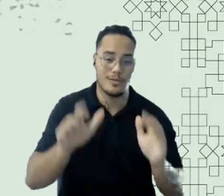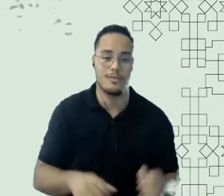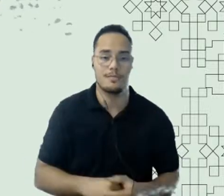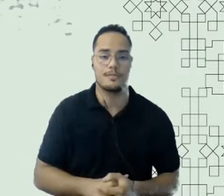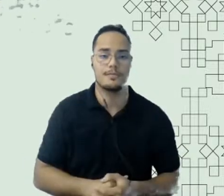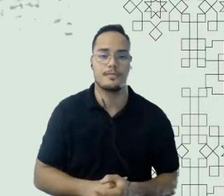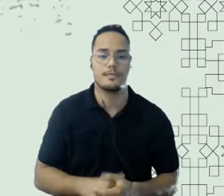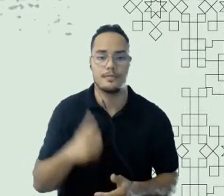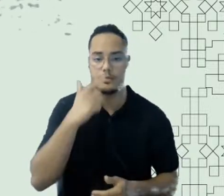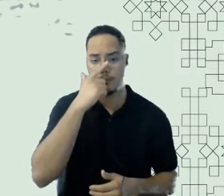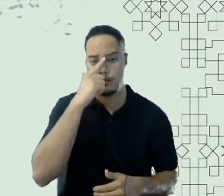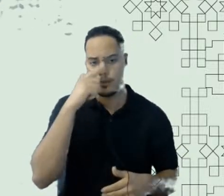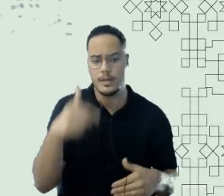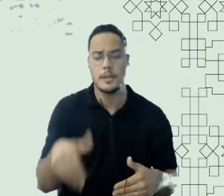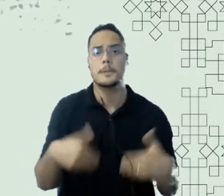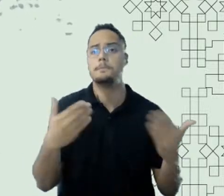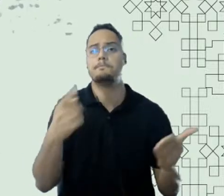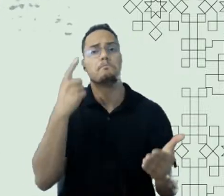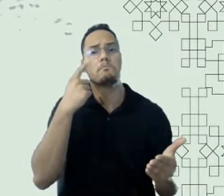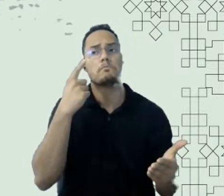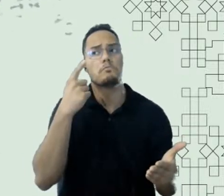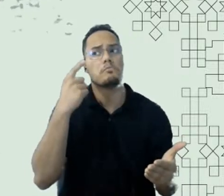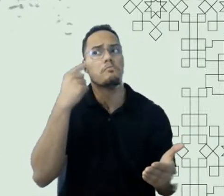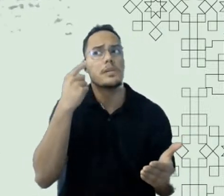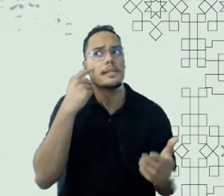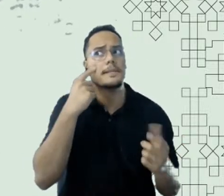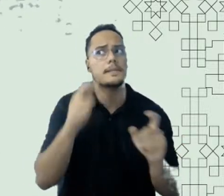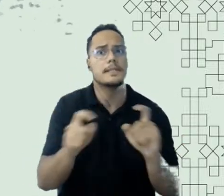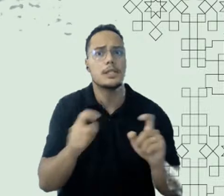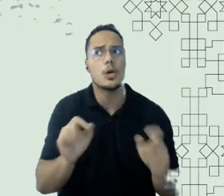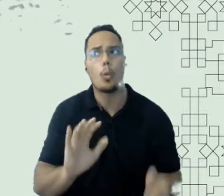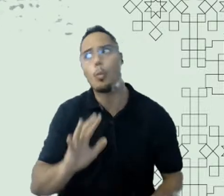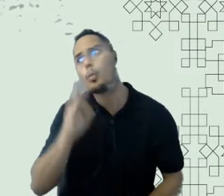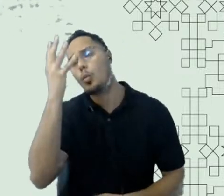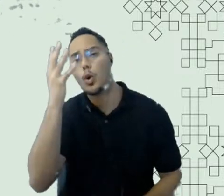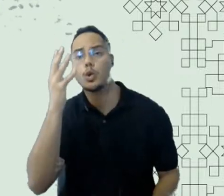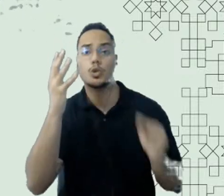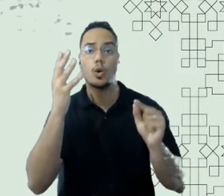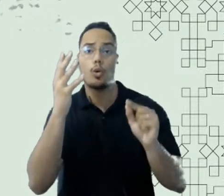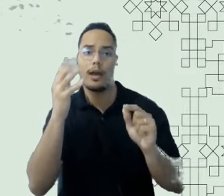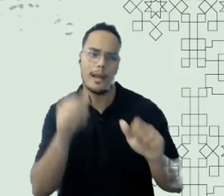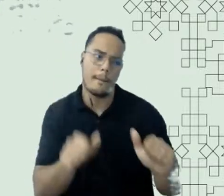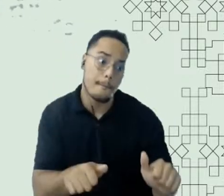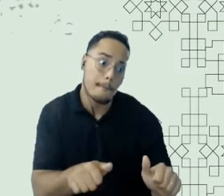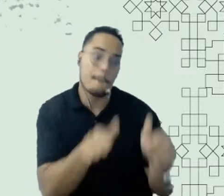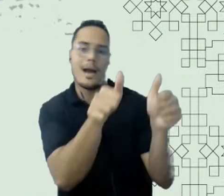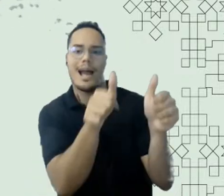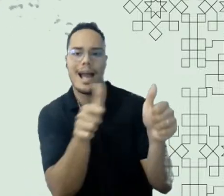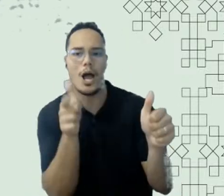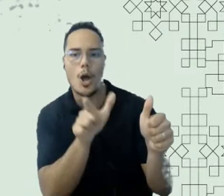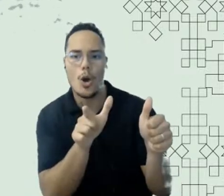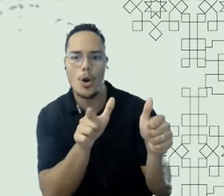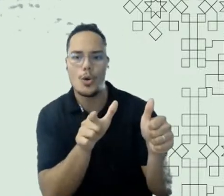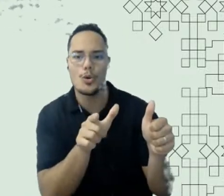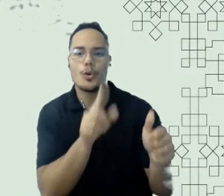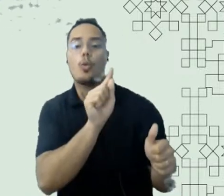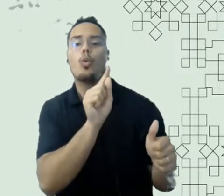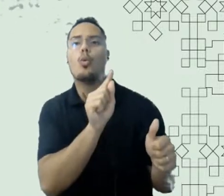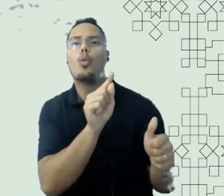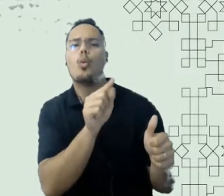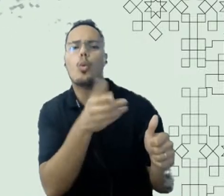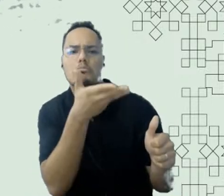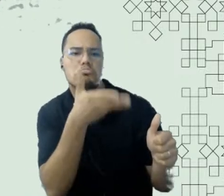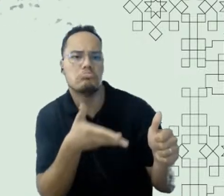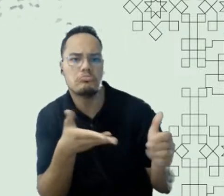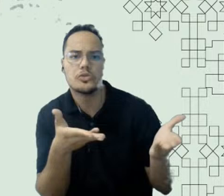happened, what was improved, what was not, what we could solve. For example,